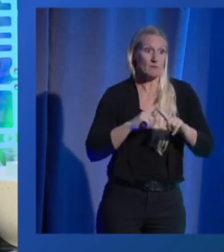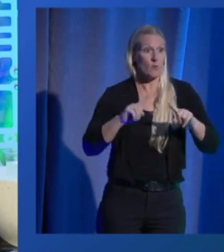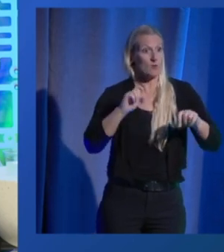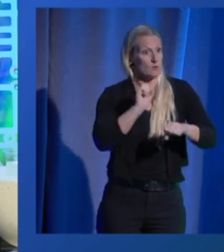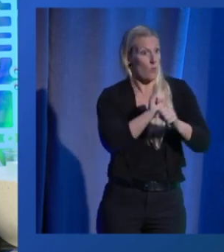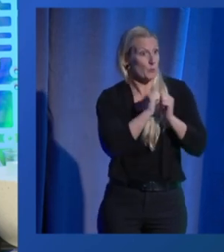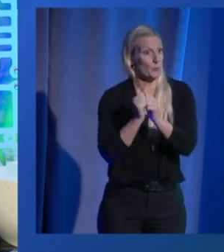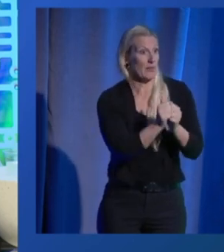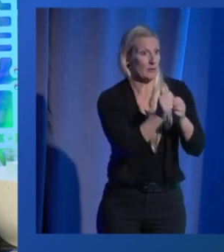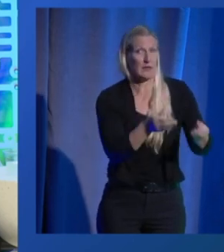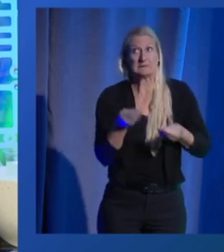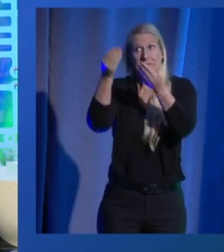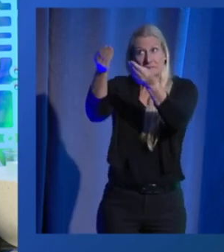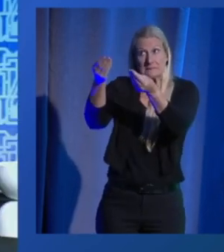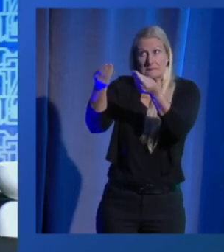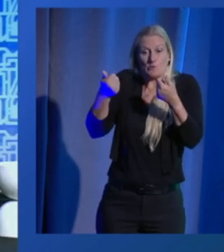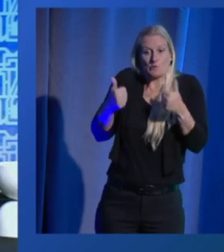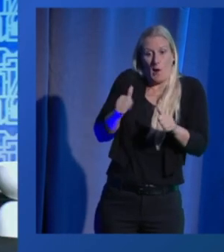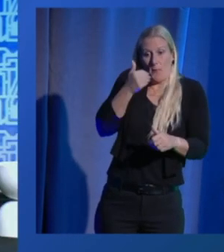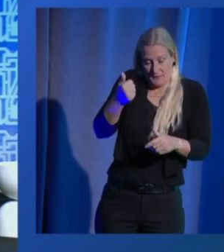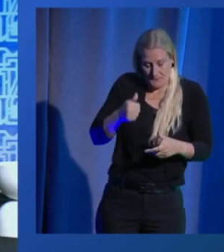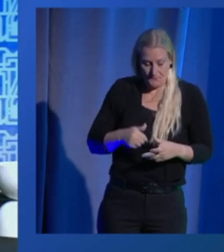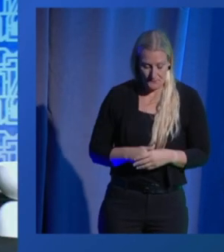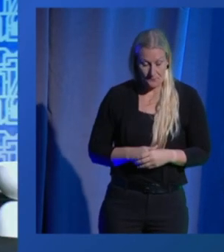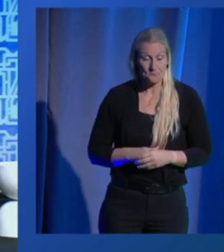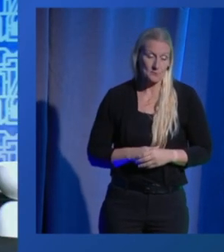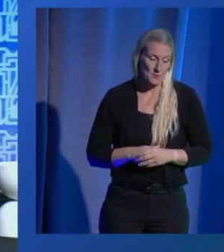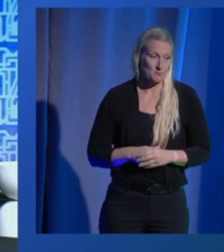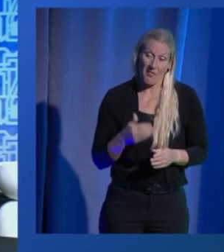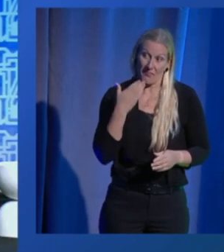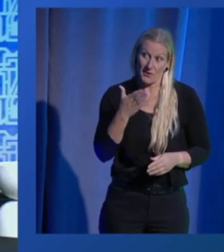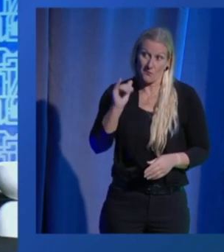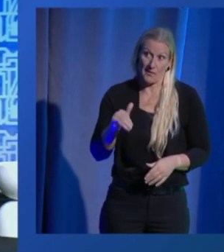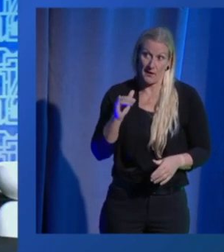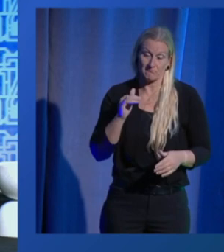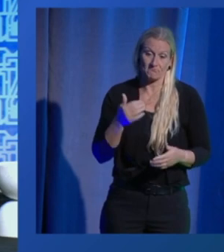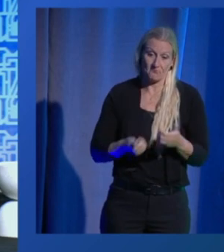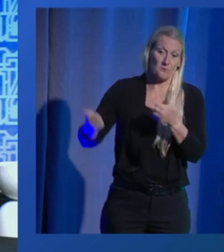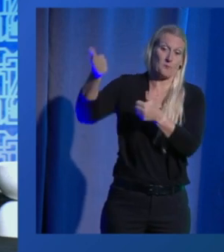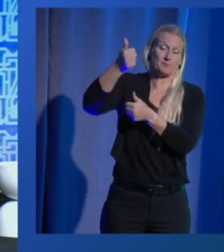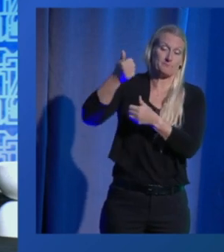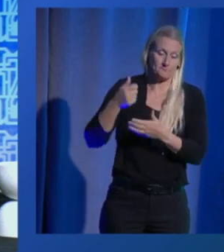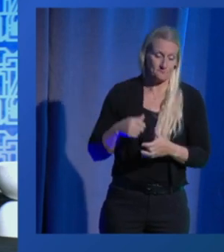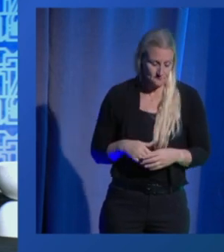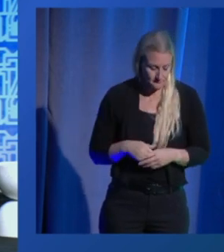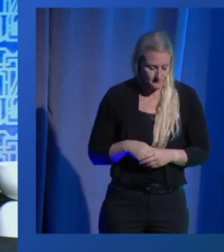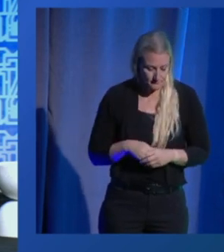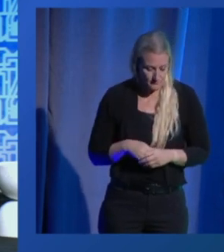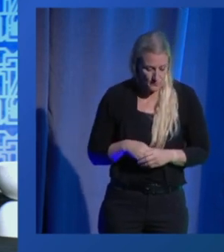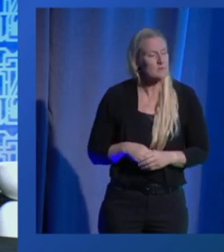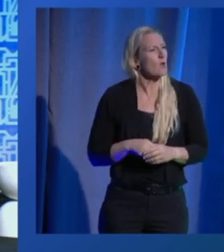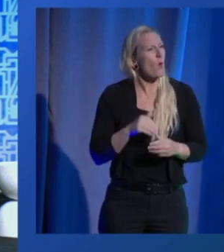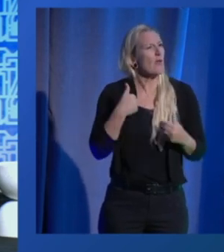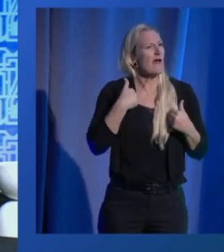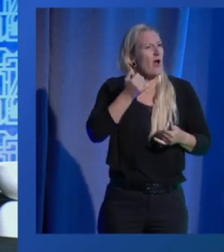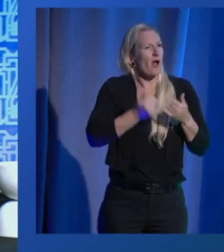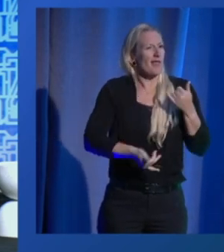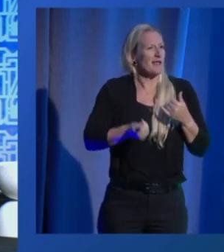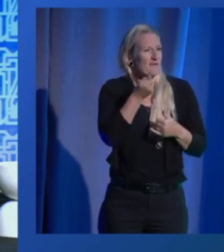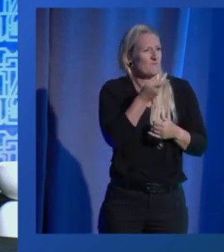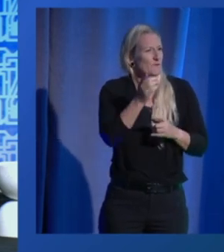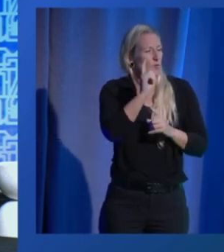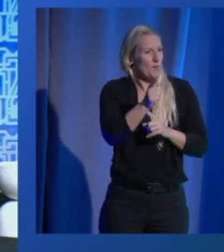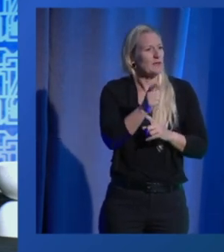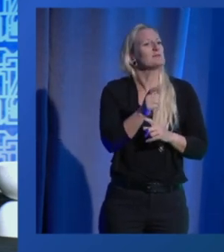that okay in our last five minutes uh before we uh talk about which questions were potentially generated by Ai and which